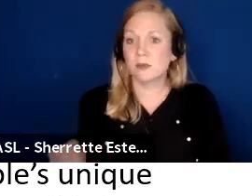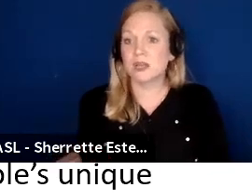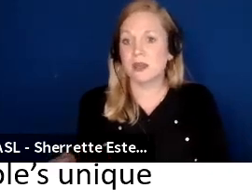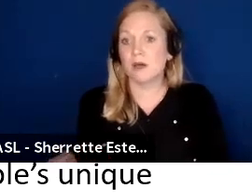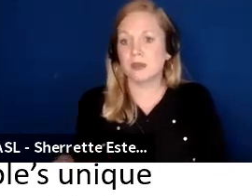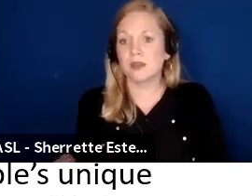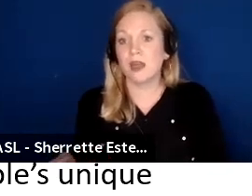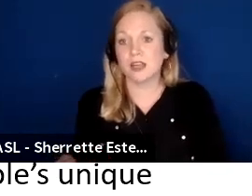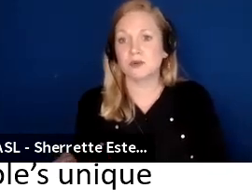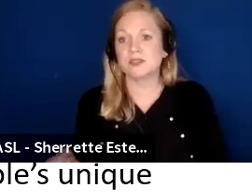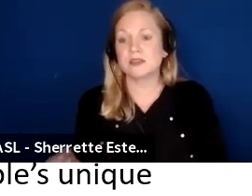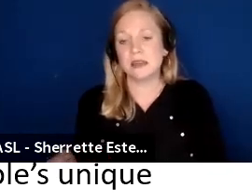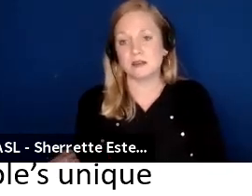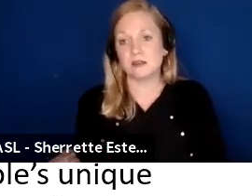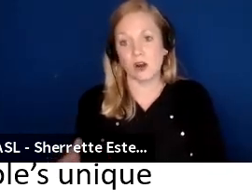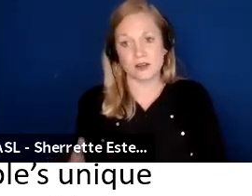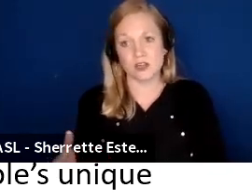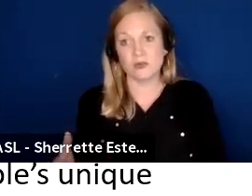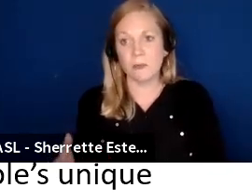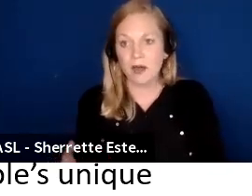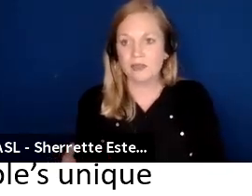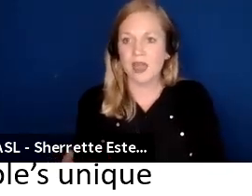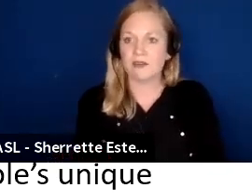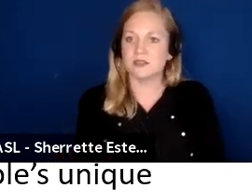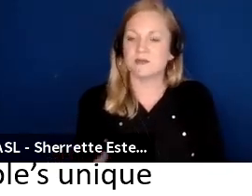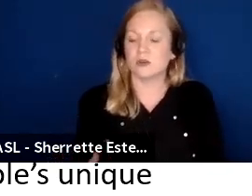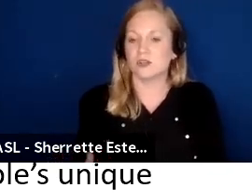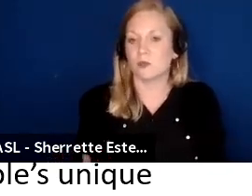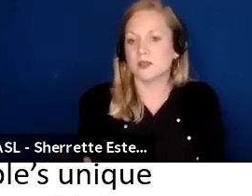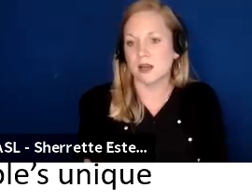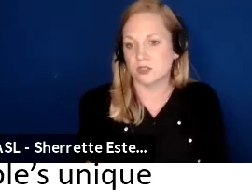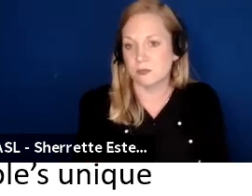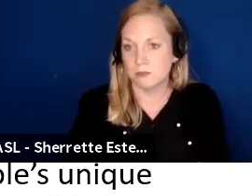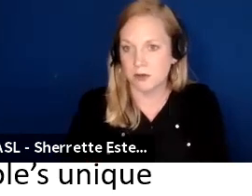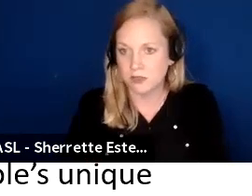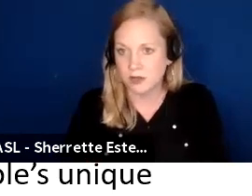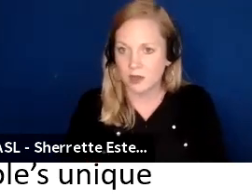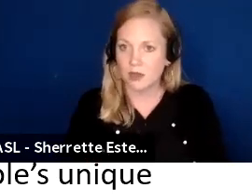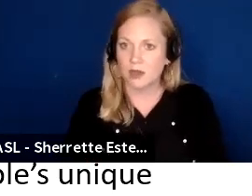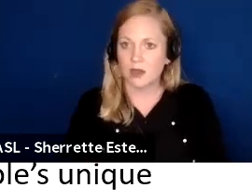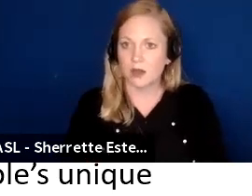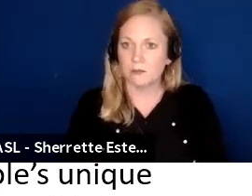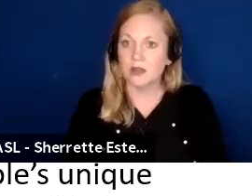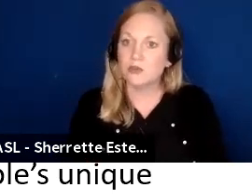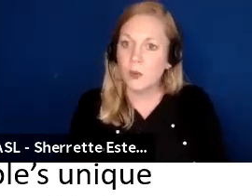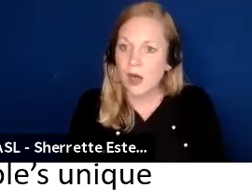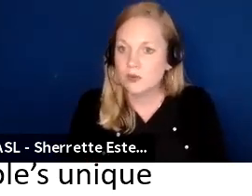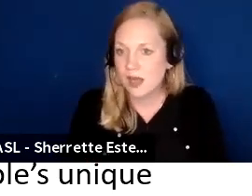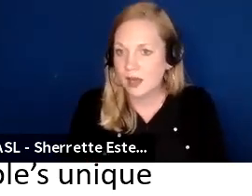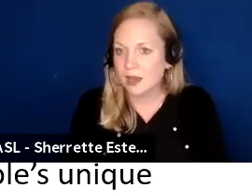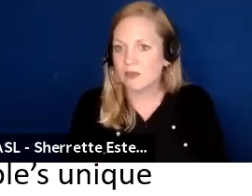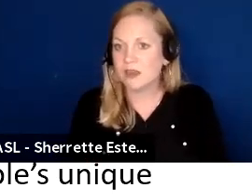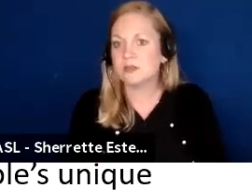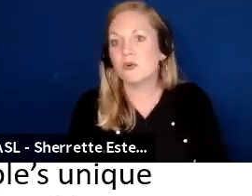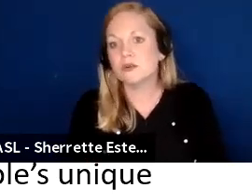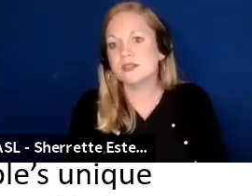deaf community may not be experts in architecture, but they have a sense of ownership in what's actually being built. And throughout